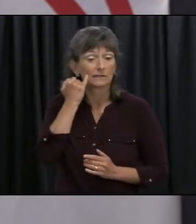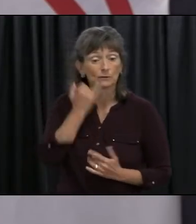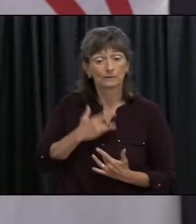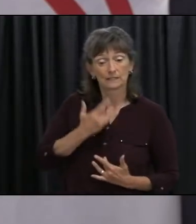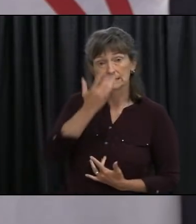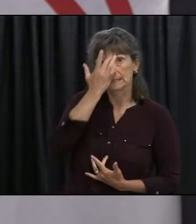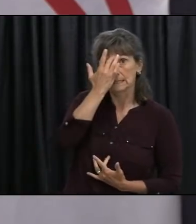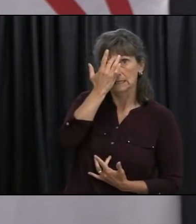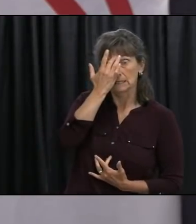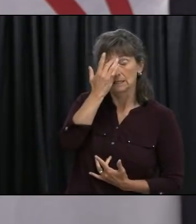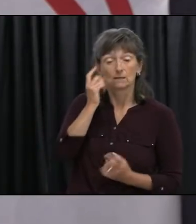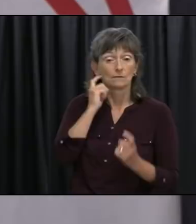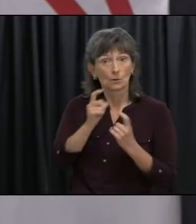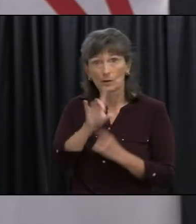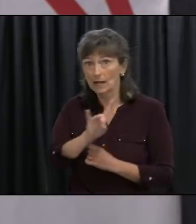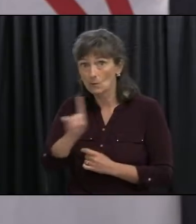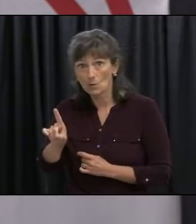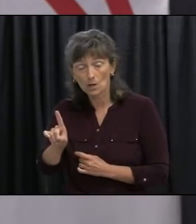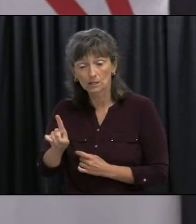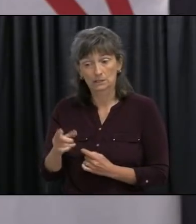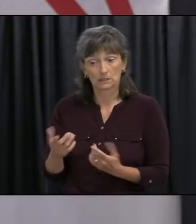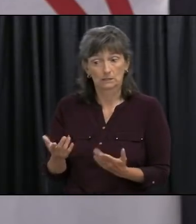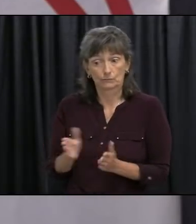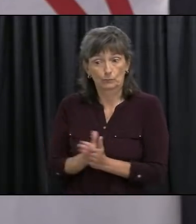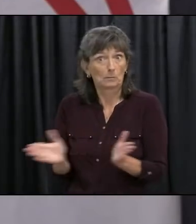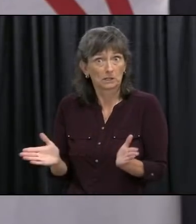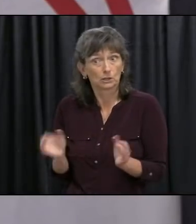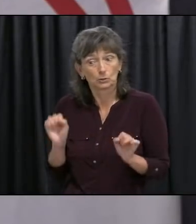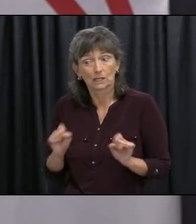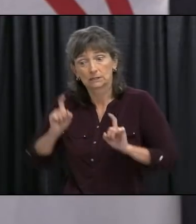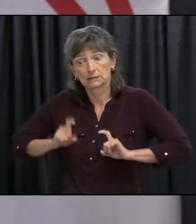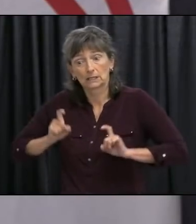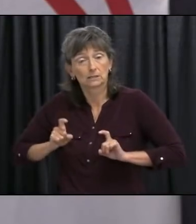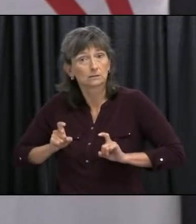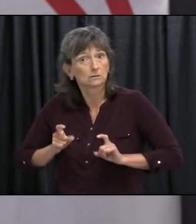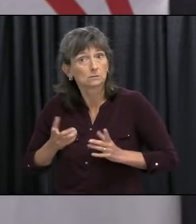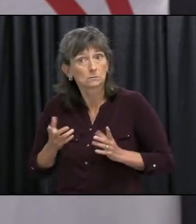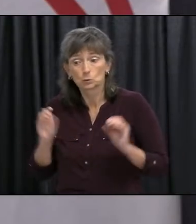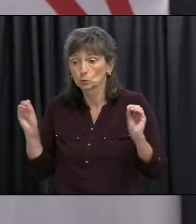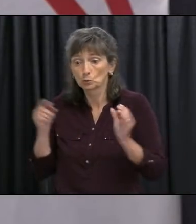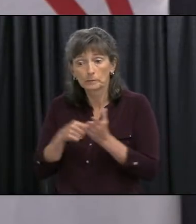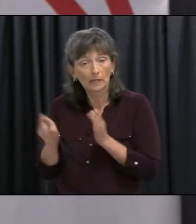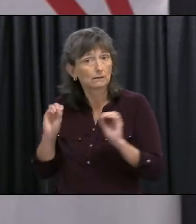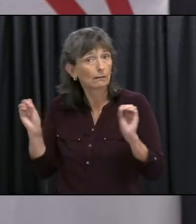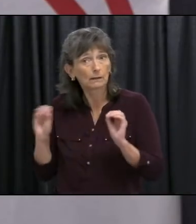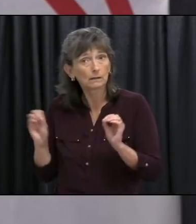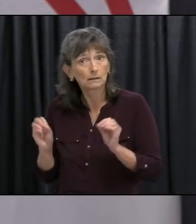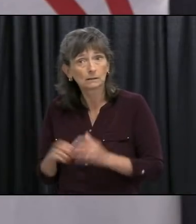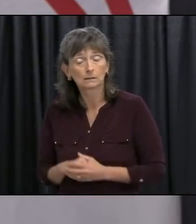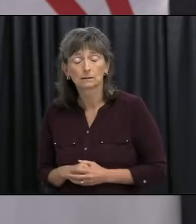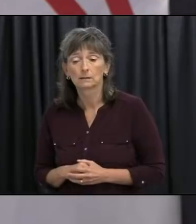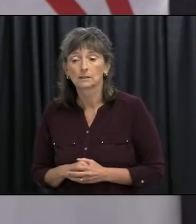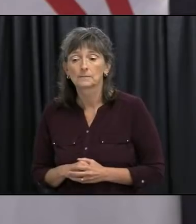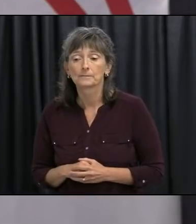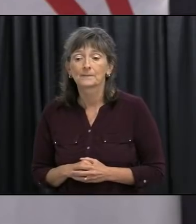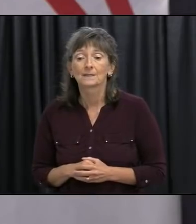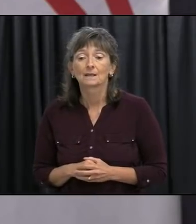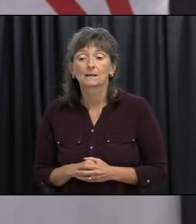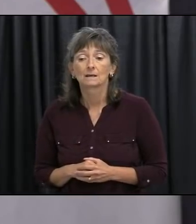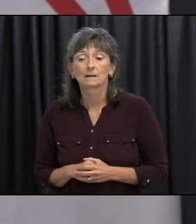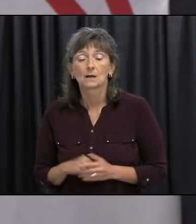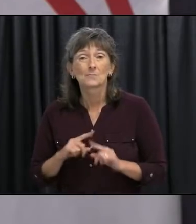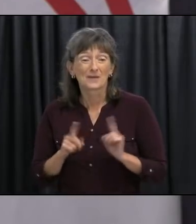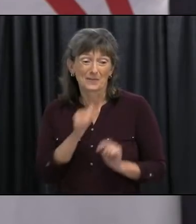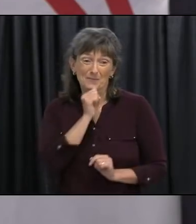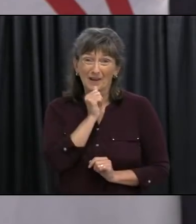can show up, call 811, and you can get the test done within public health at no cost. What we're talking about here from